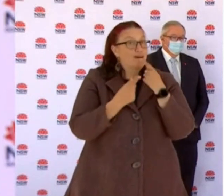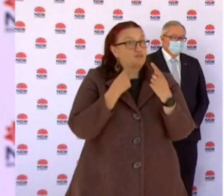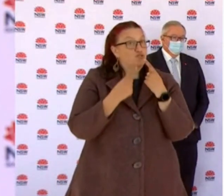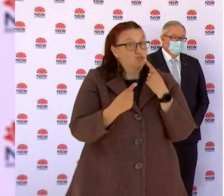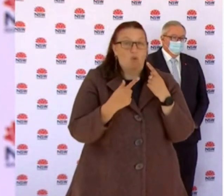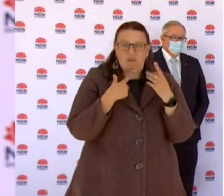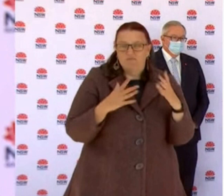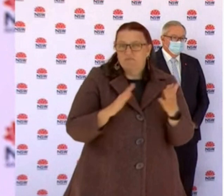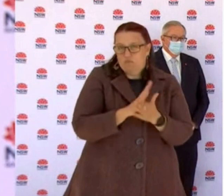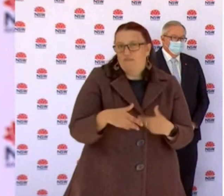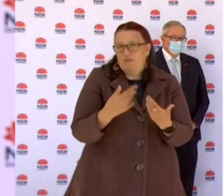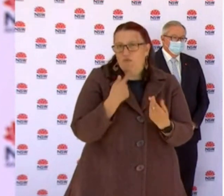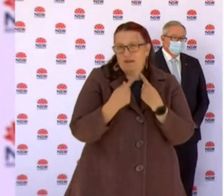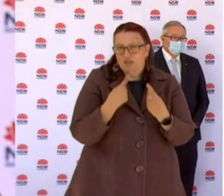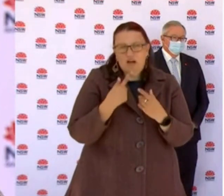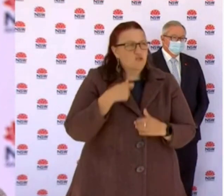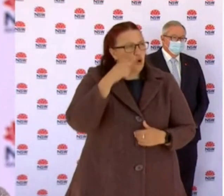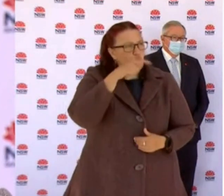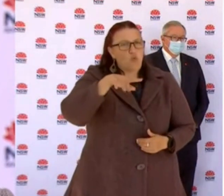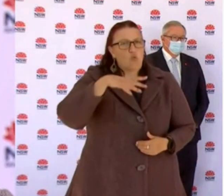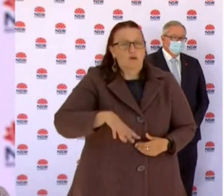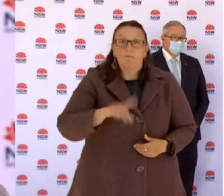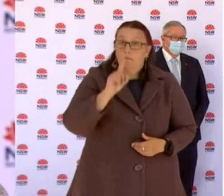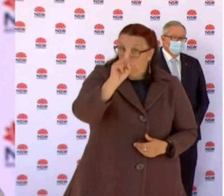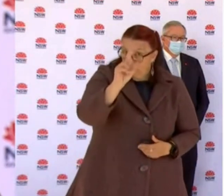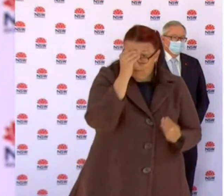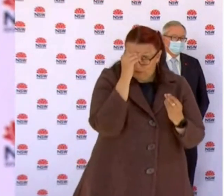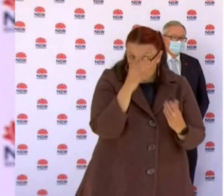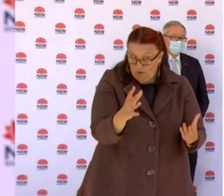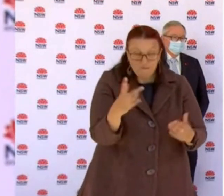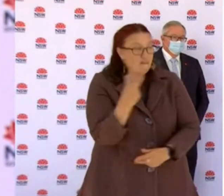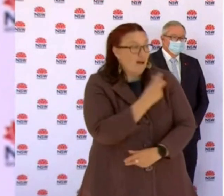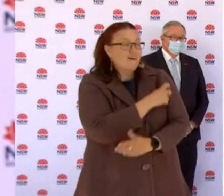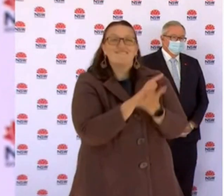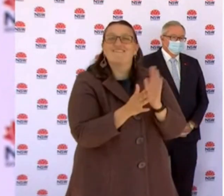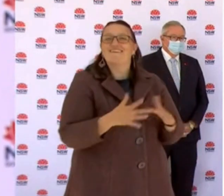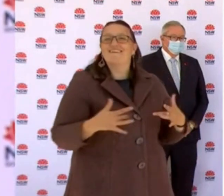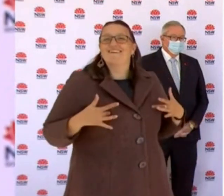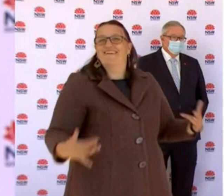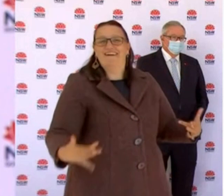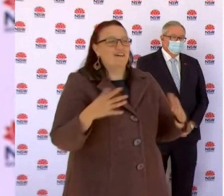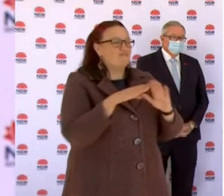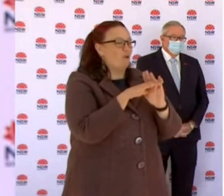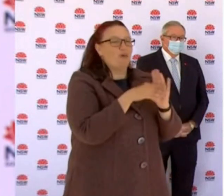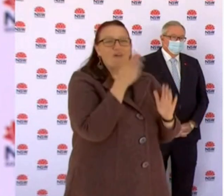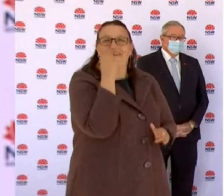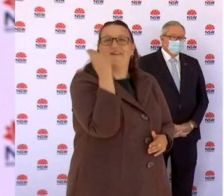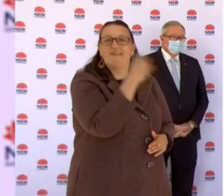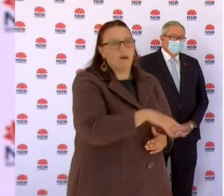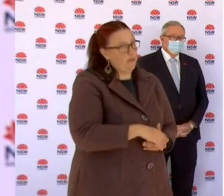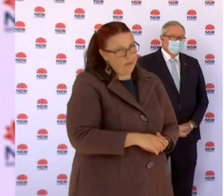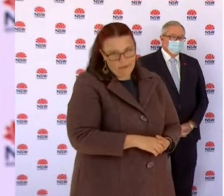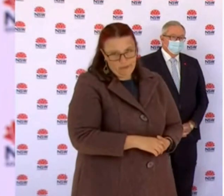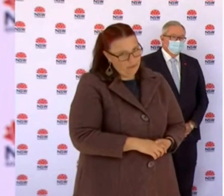to know. On the other side of it, just because you've been vaccinated doesn't mean you don't have to follow the public health advice. We have had